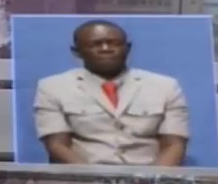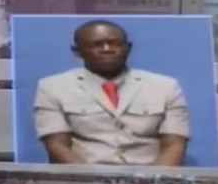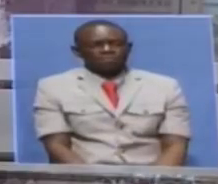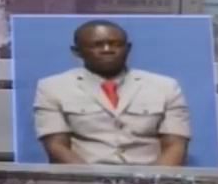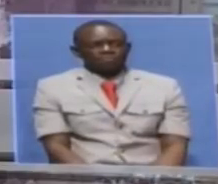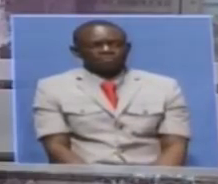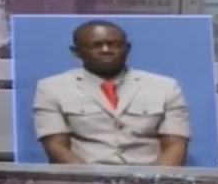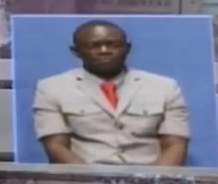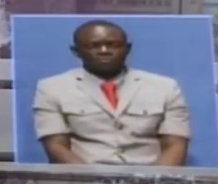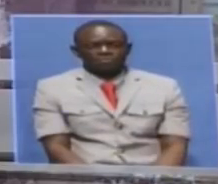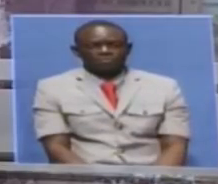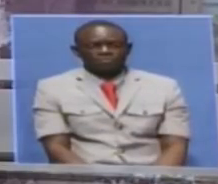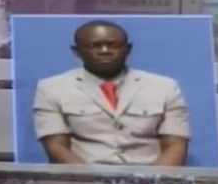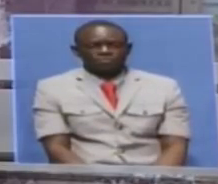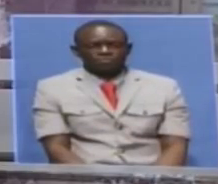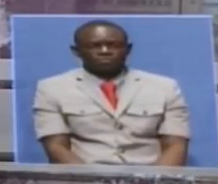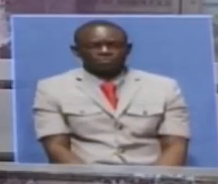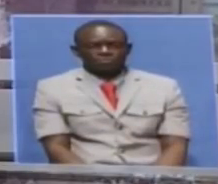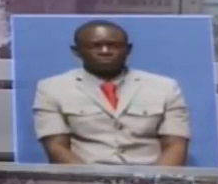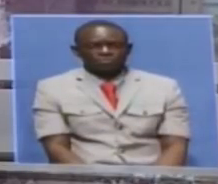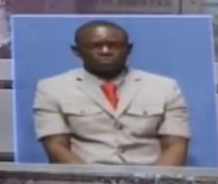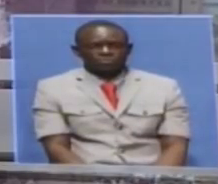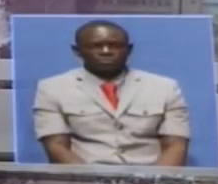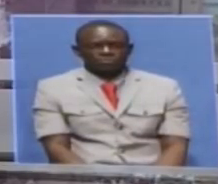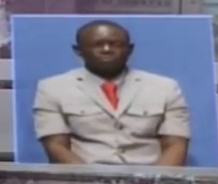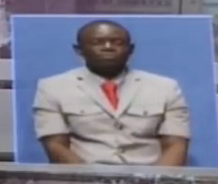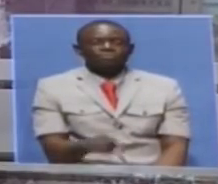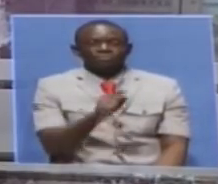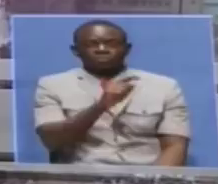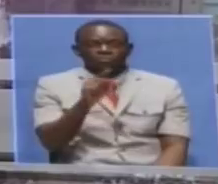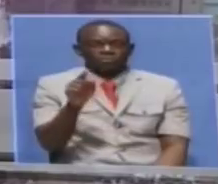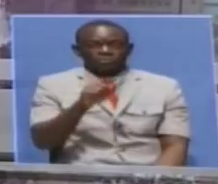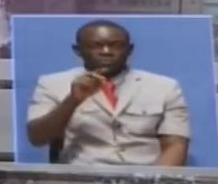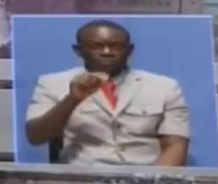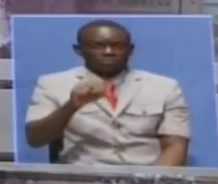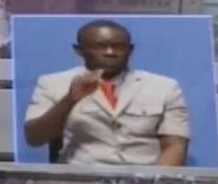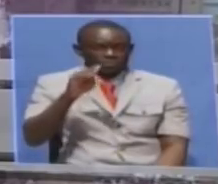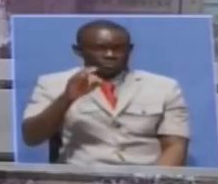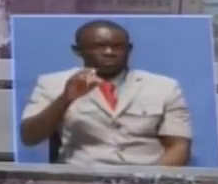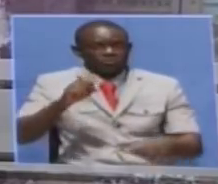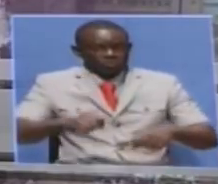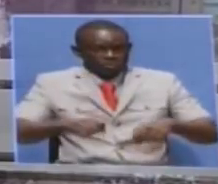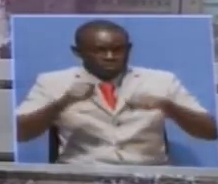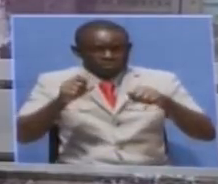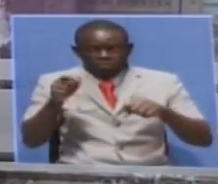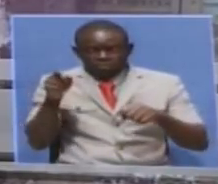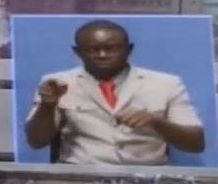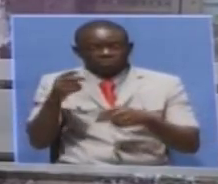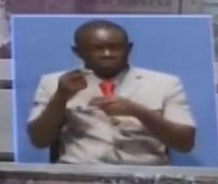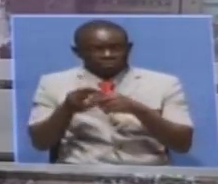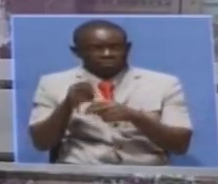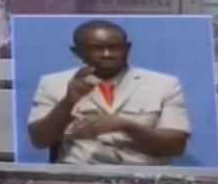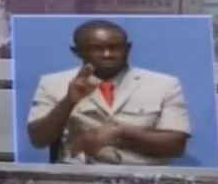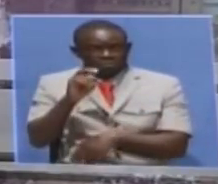Zambia National Broadcasting Corporation ZNBC Director General Richard Mwanza says the corporation has achieved a lot of